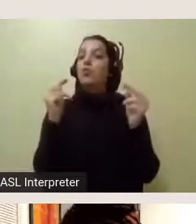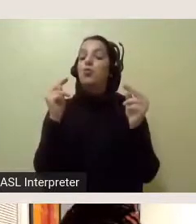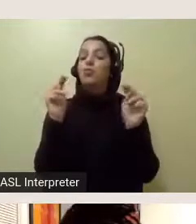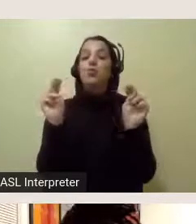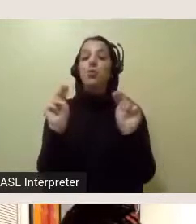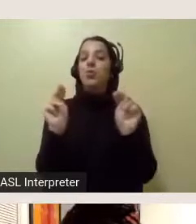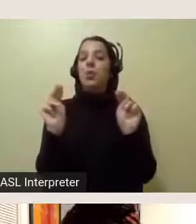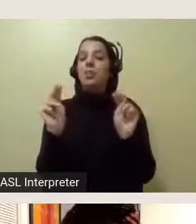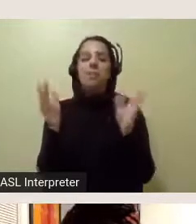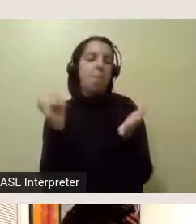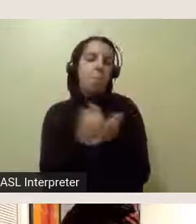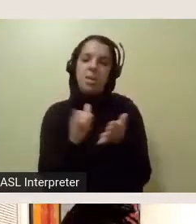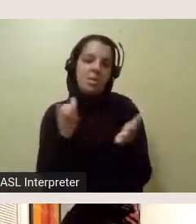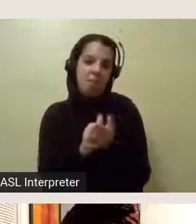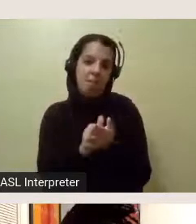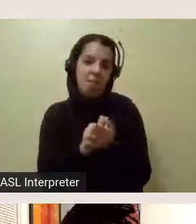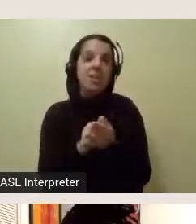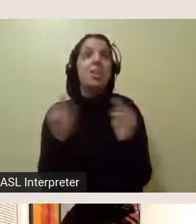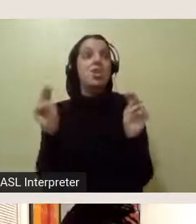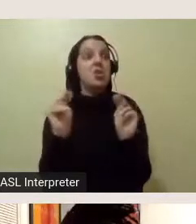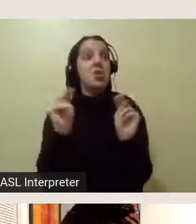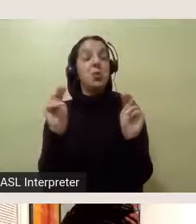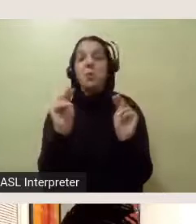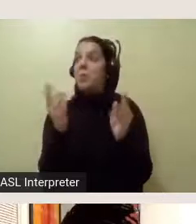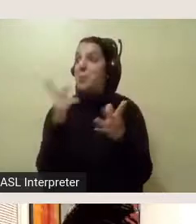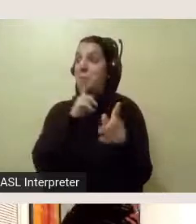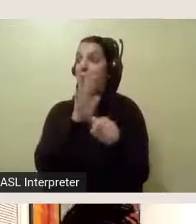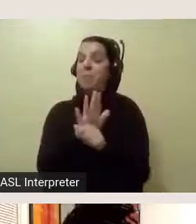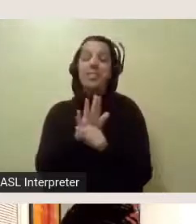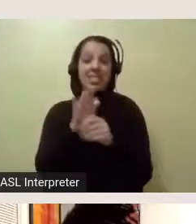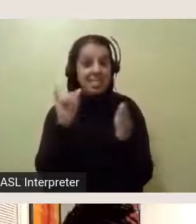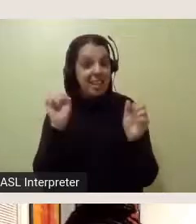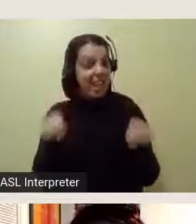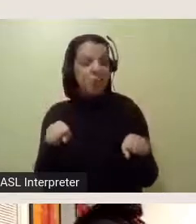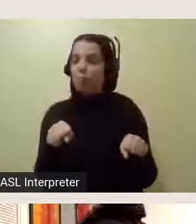no way to really promise it. And we just do our best to be fair.